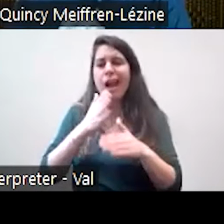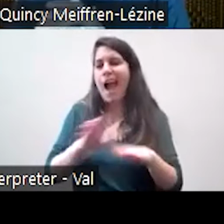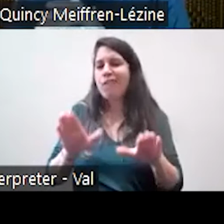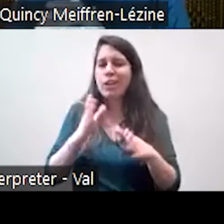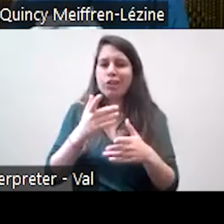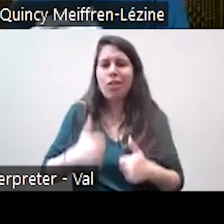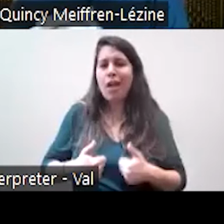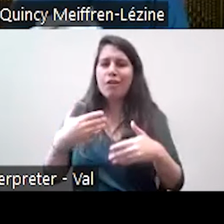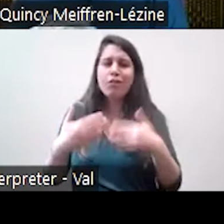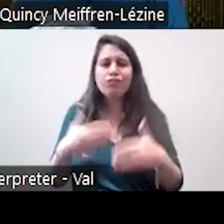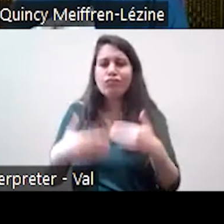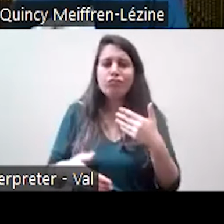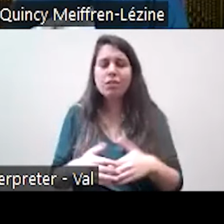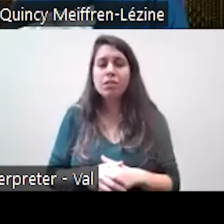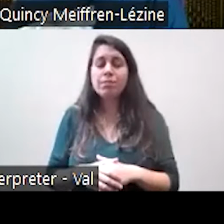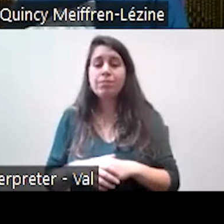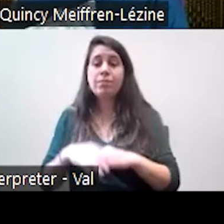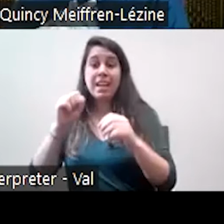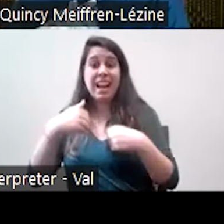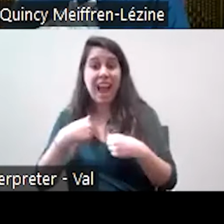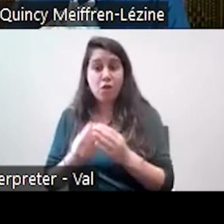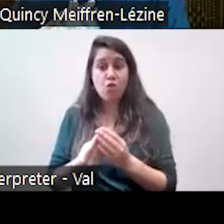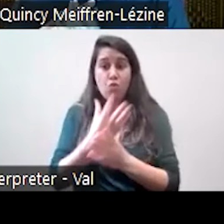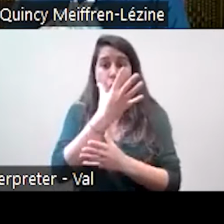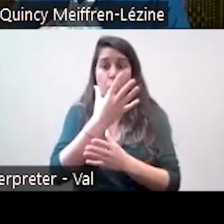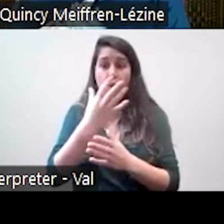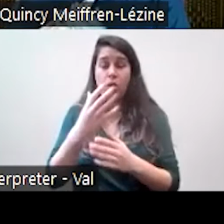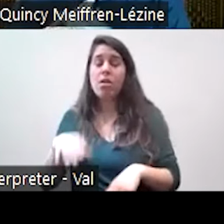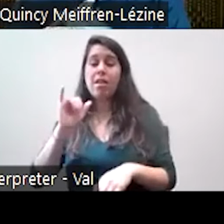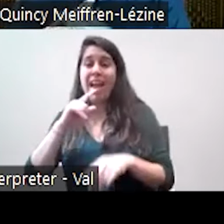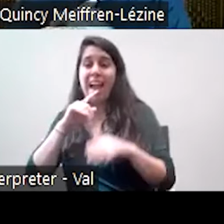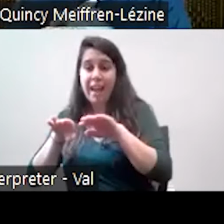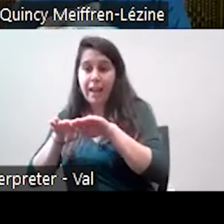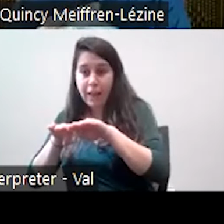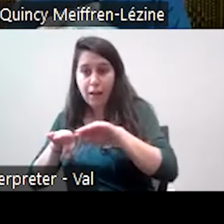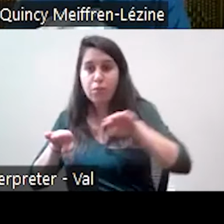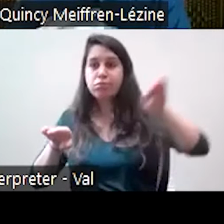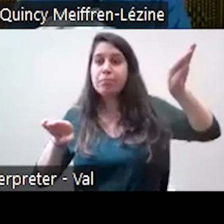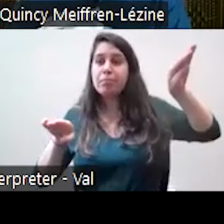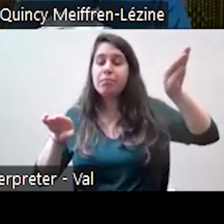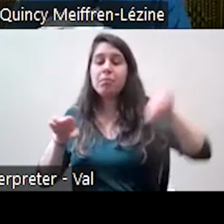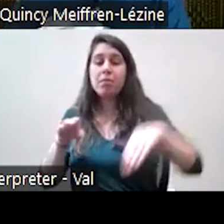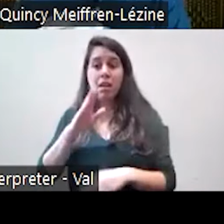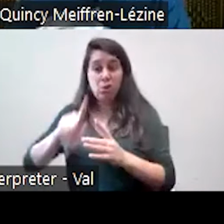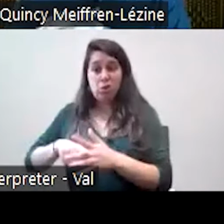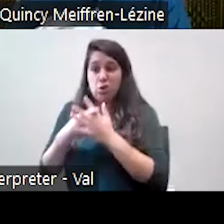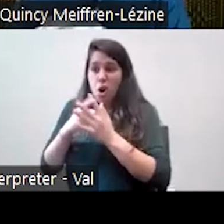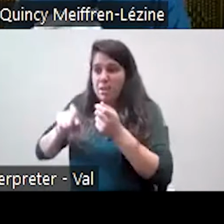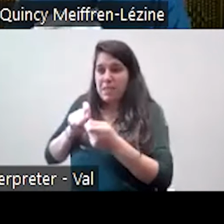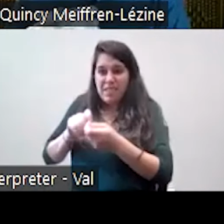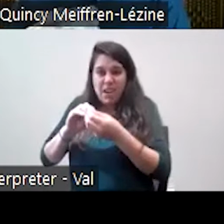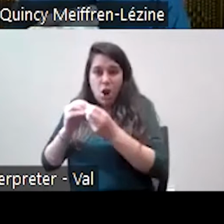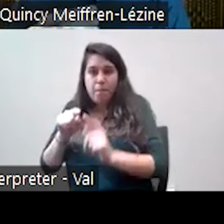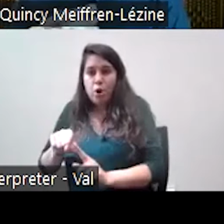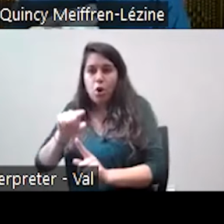is. You can have a growth trajectory, right? And that's somebody who starts off at one level for quality of life and